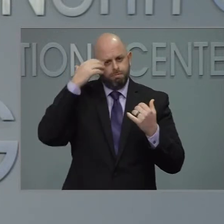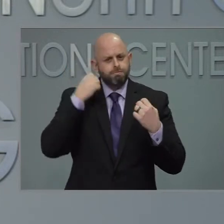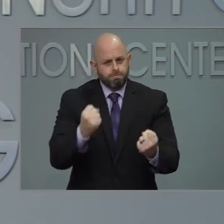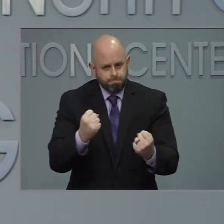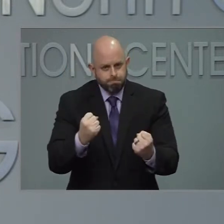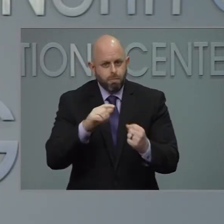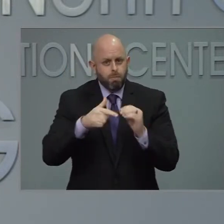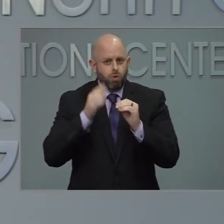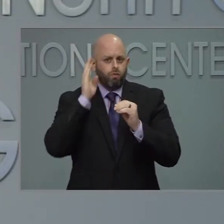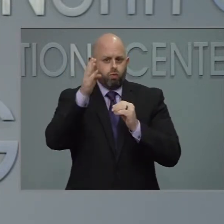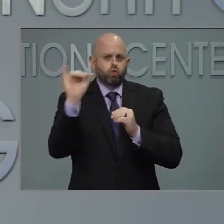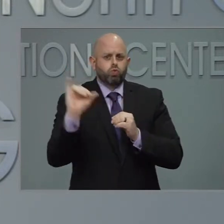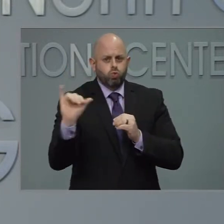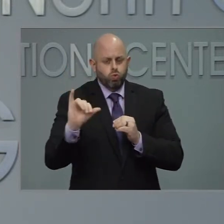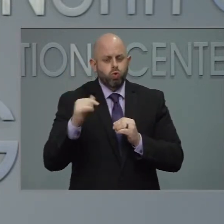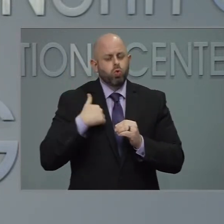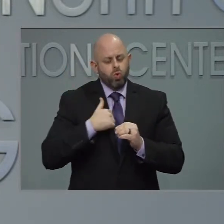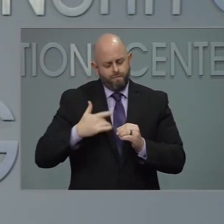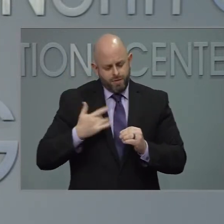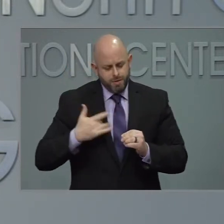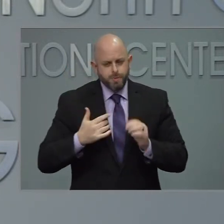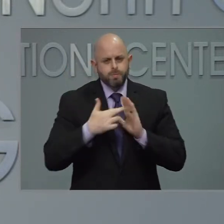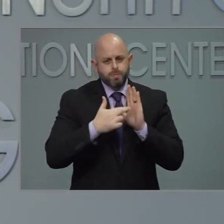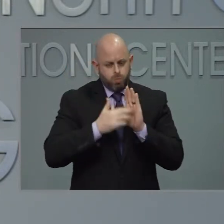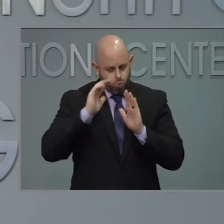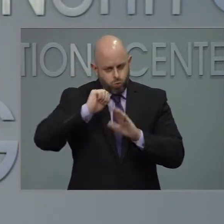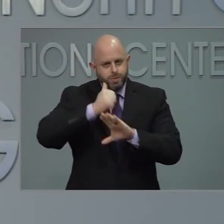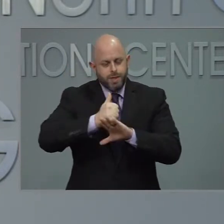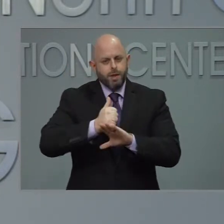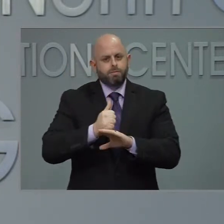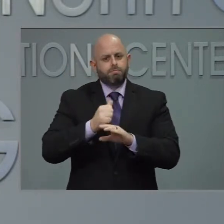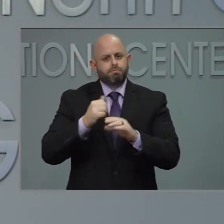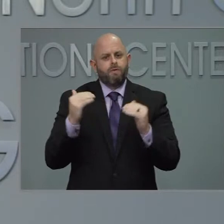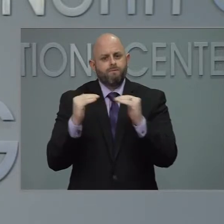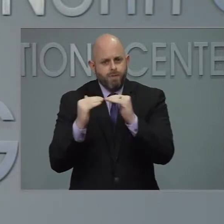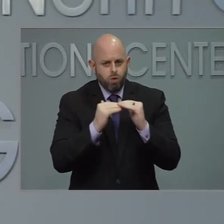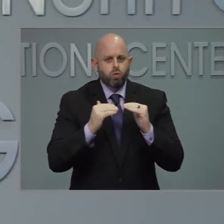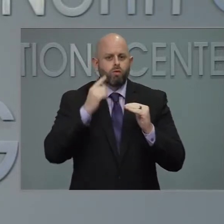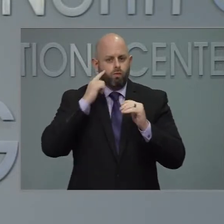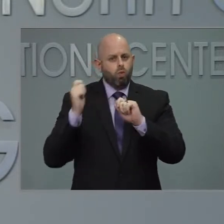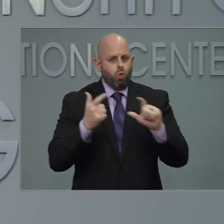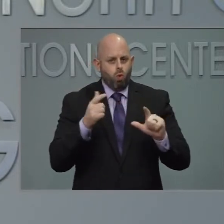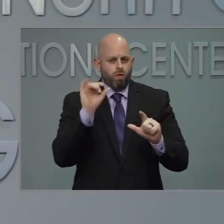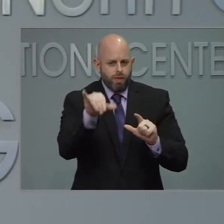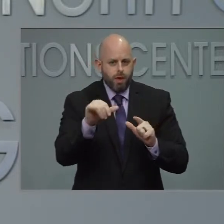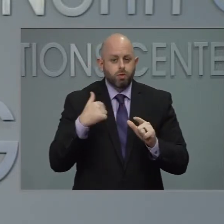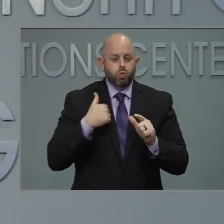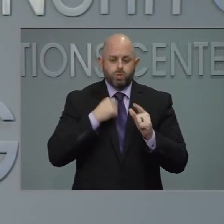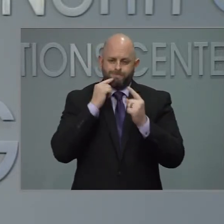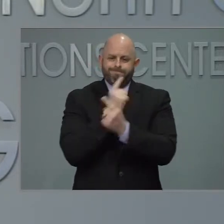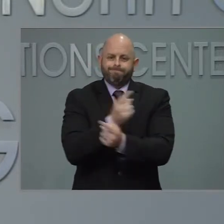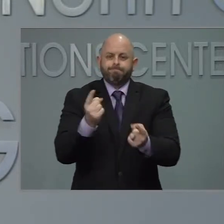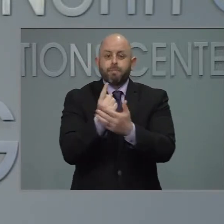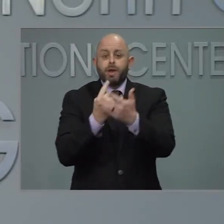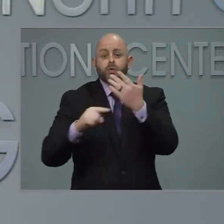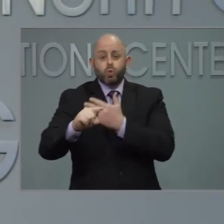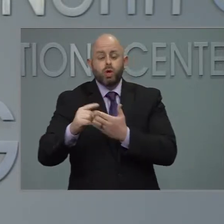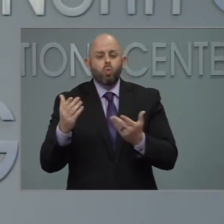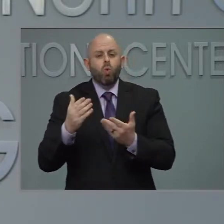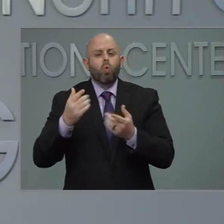where we are and look forward to announcing that next week to talk about what's going to happen on